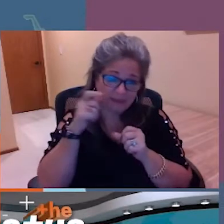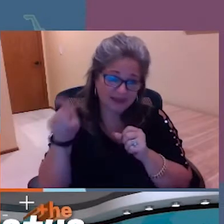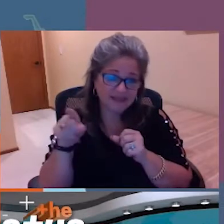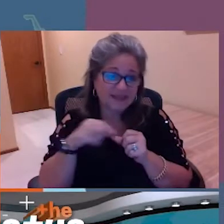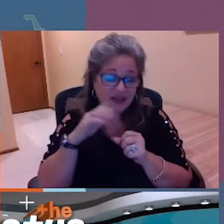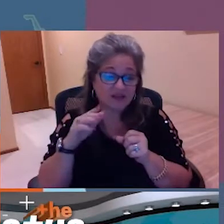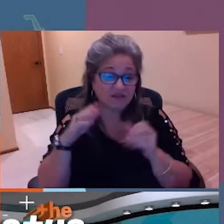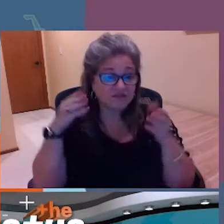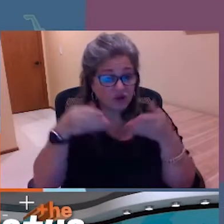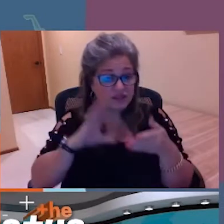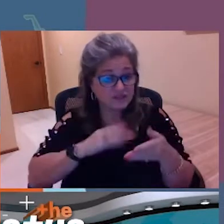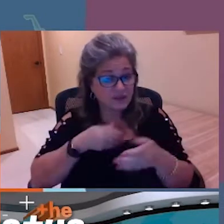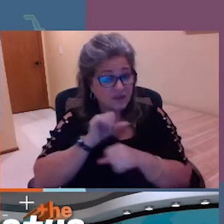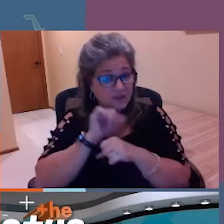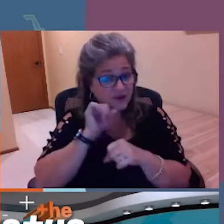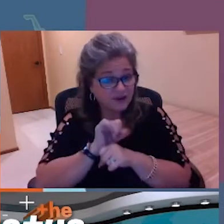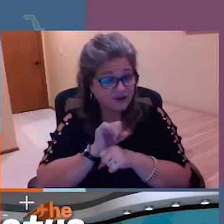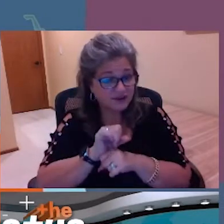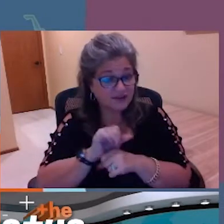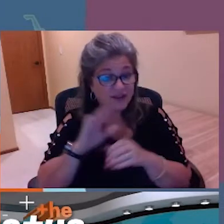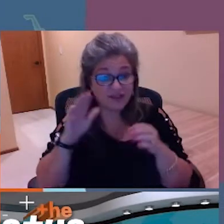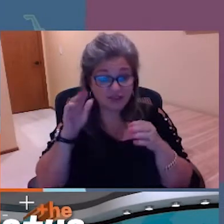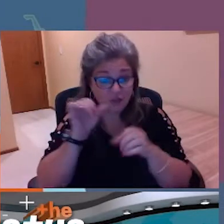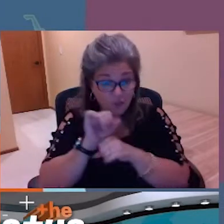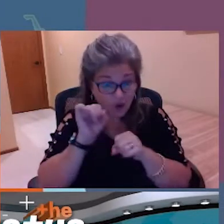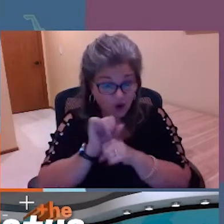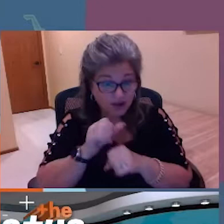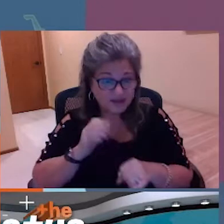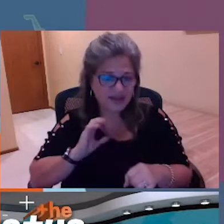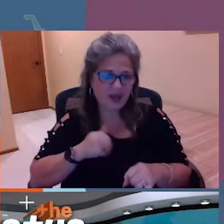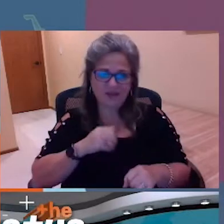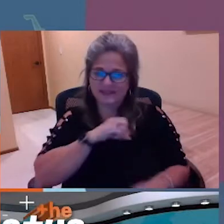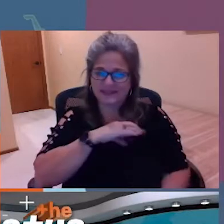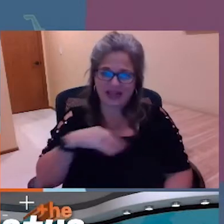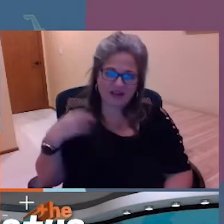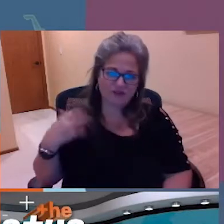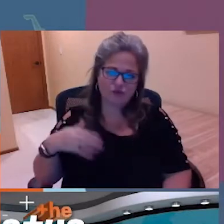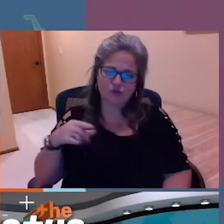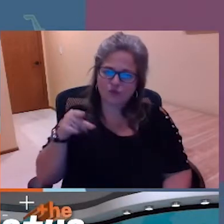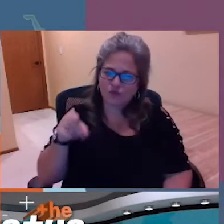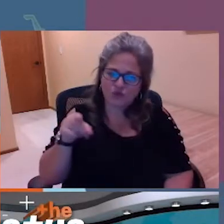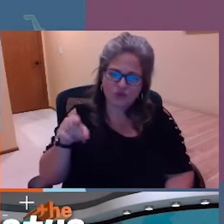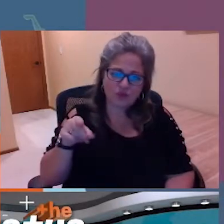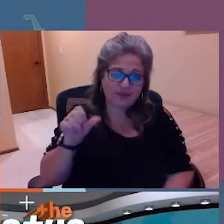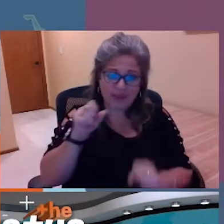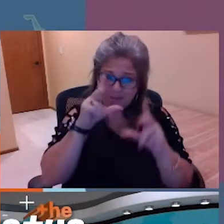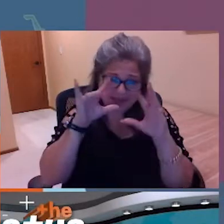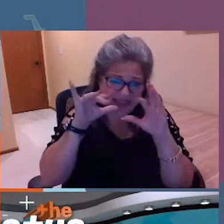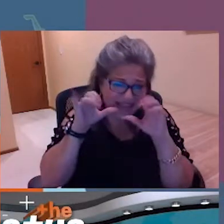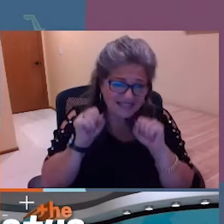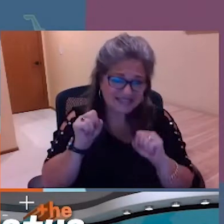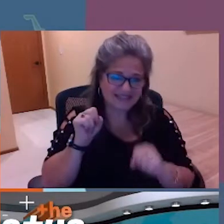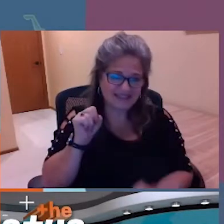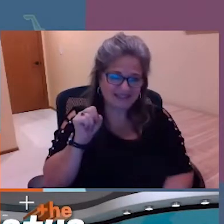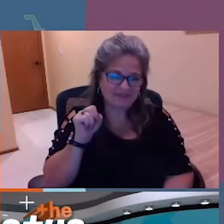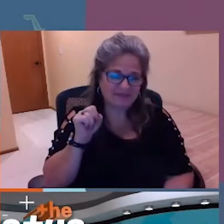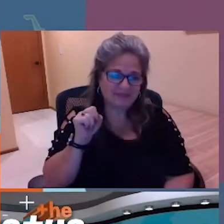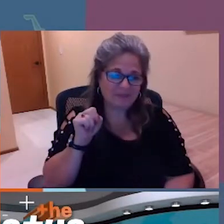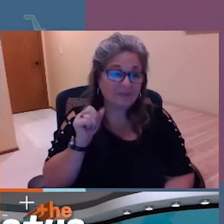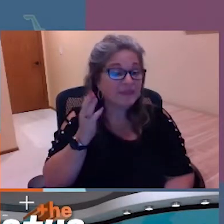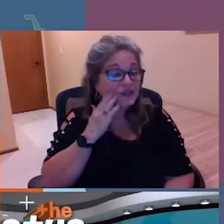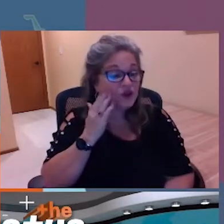work. And our work is our staff, and whew, they're friggin' amazing. You